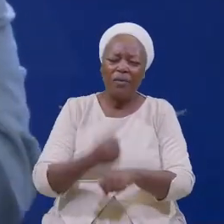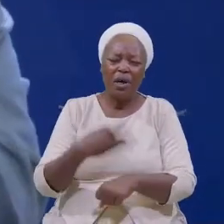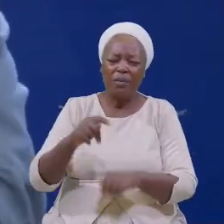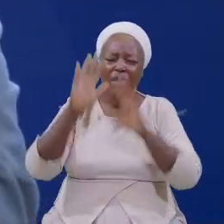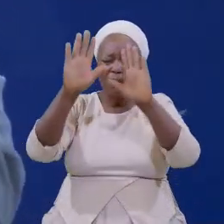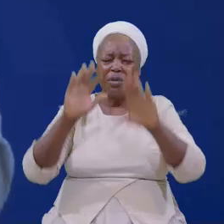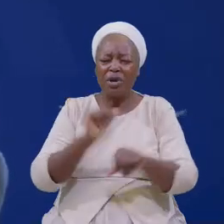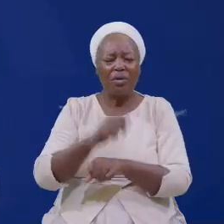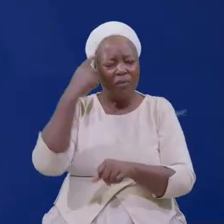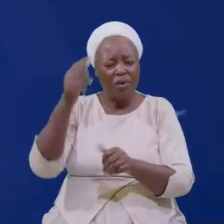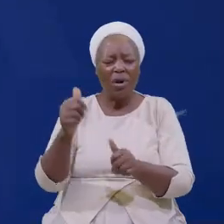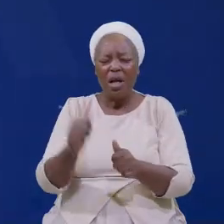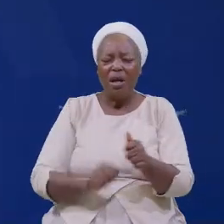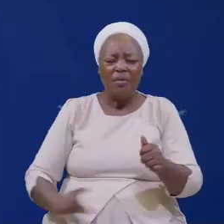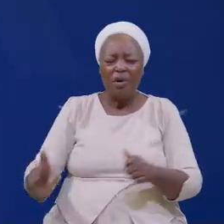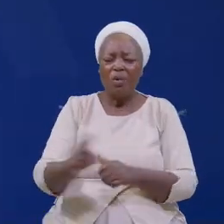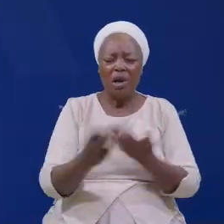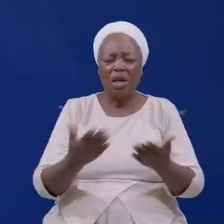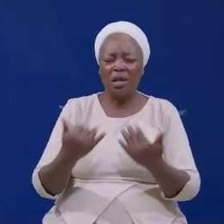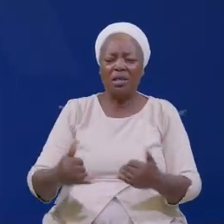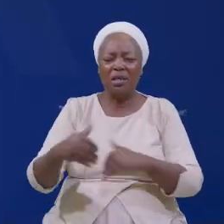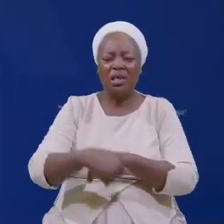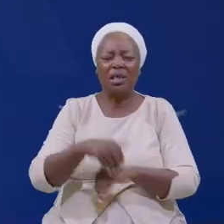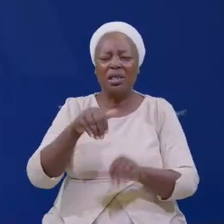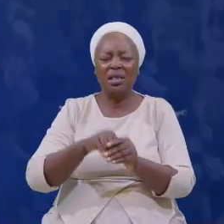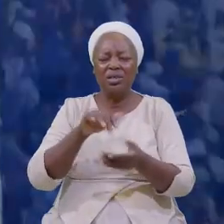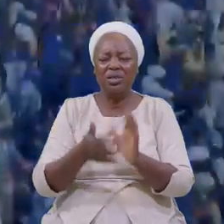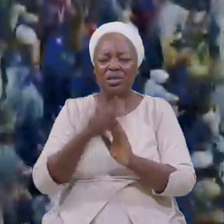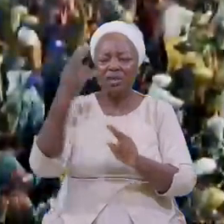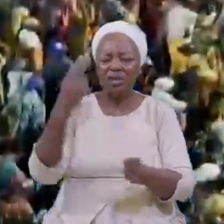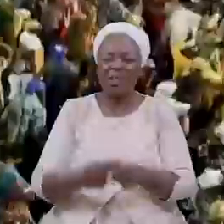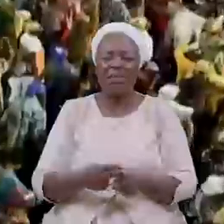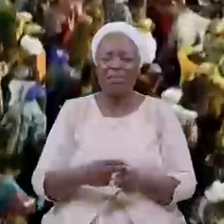for everyone here tonight in Jesus' name.